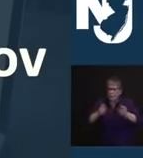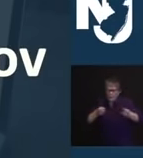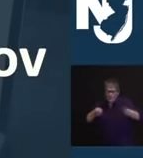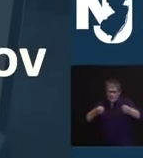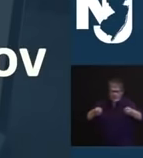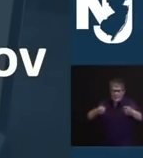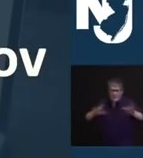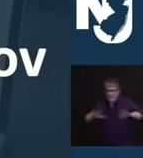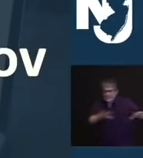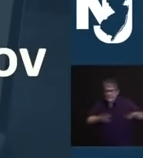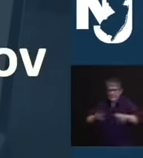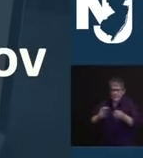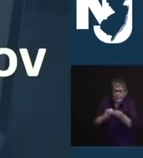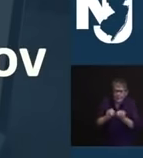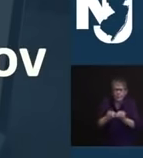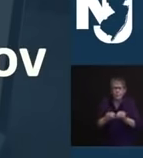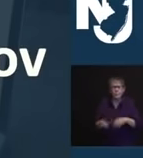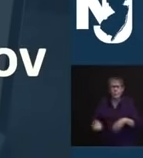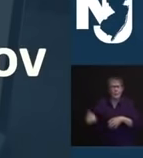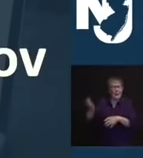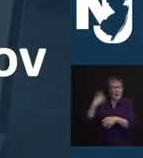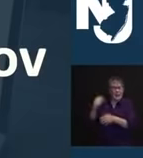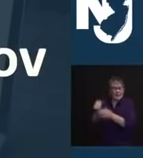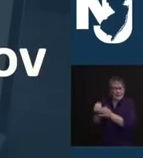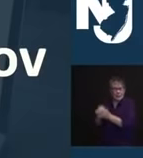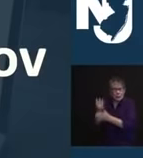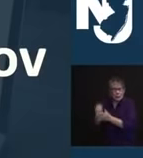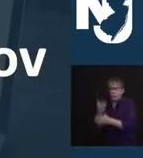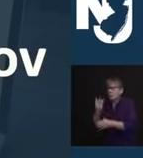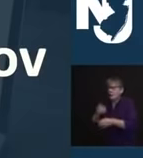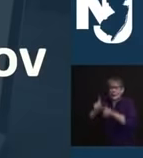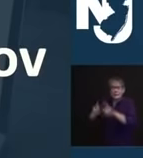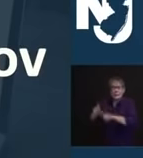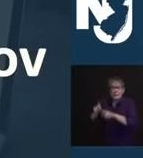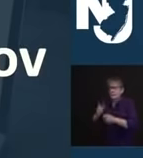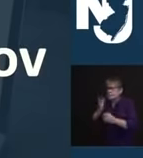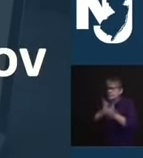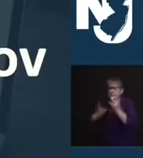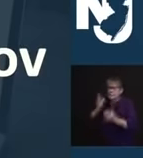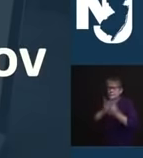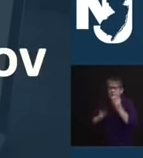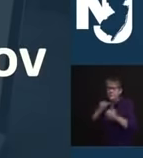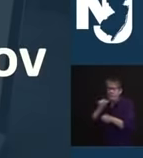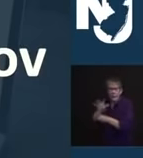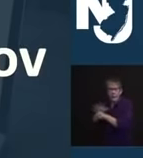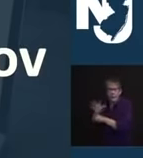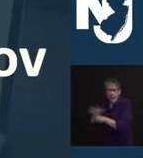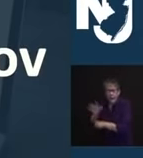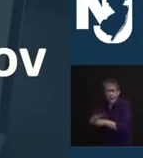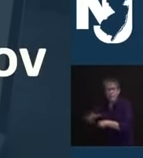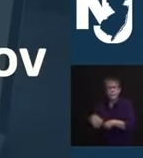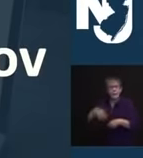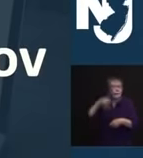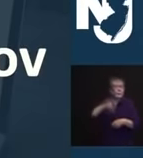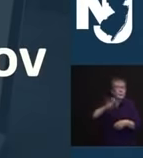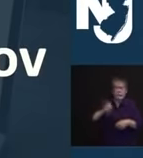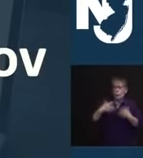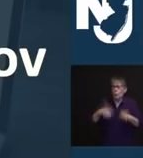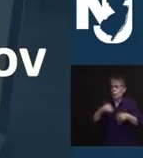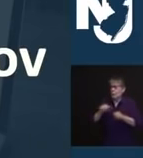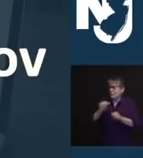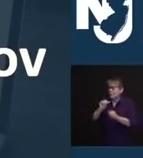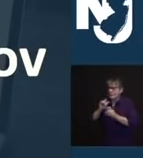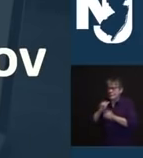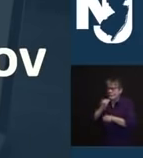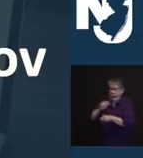testing capabilities, shortages of critical personal protective equipment and ventilators, a scarcity of scientific